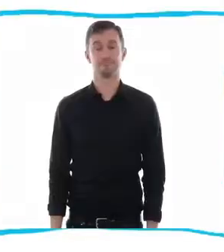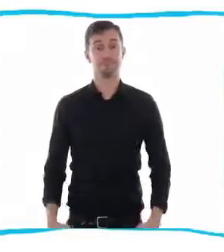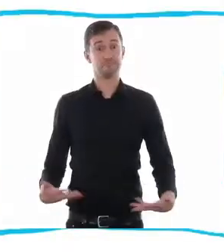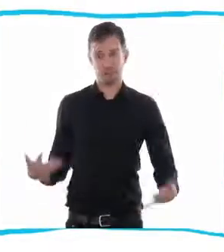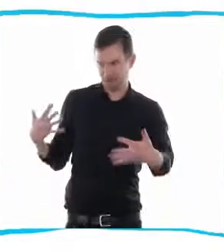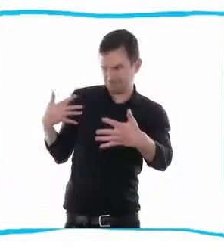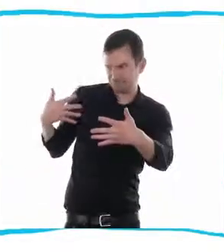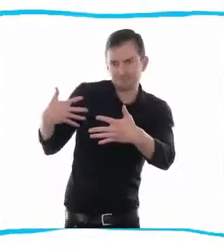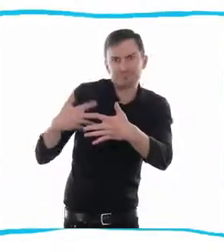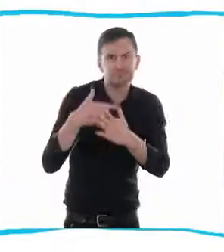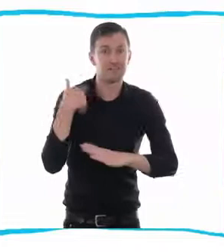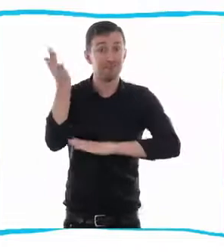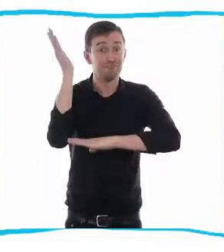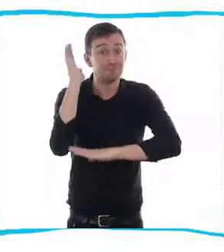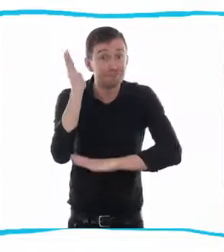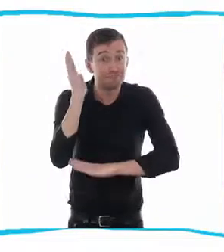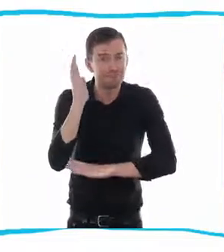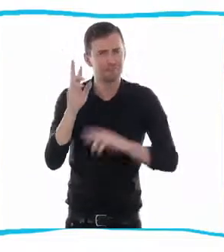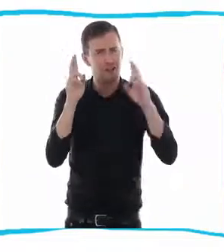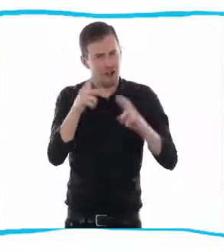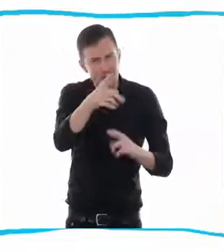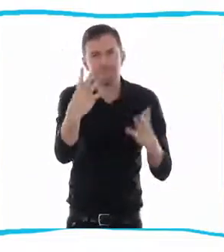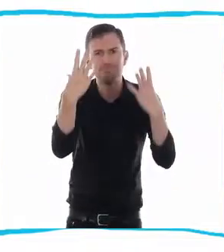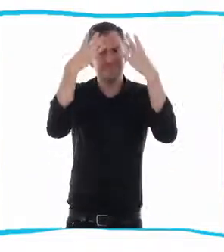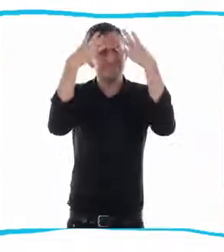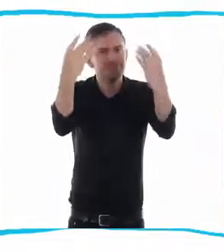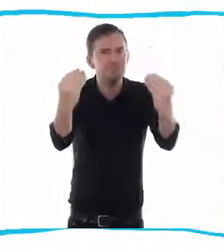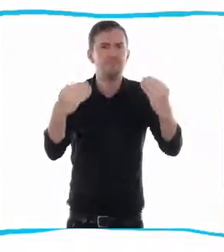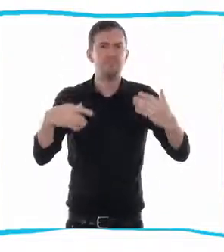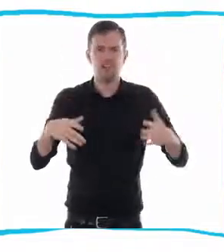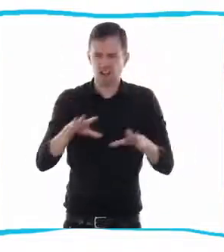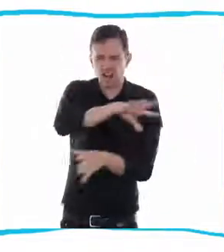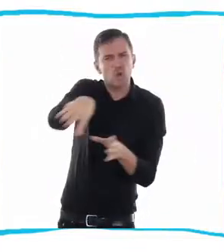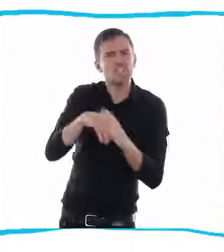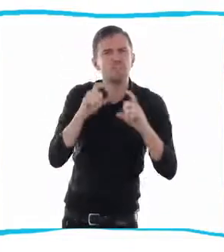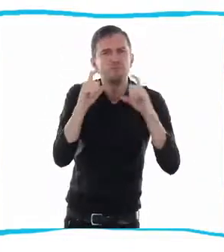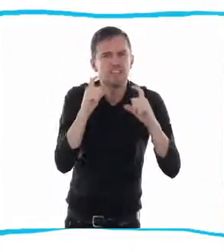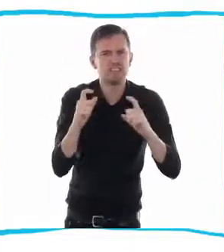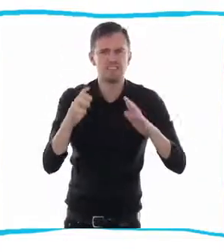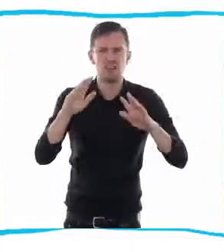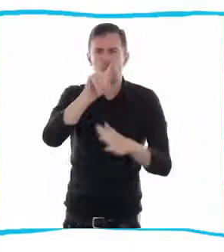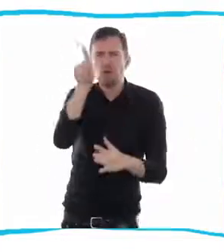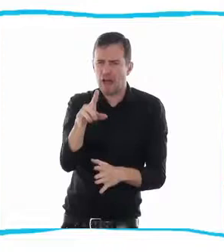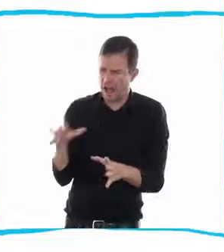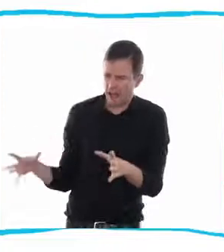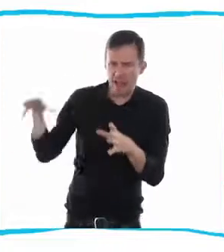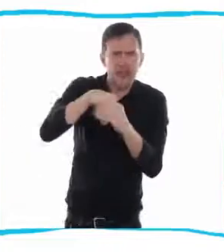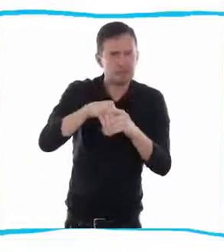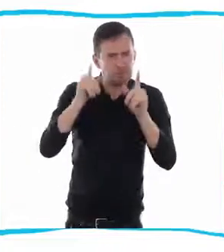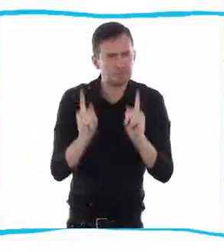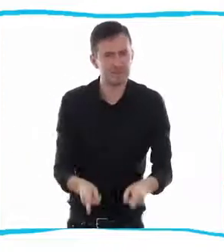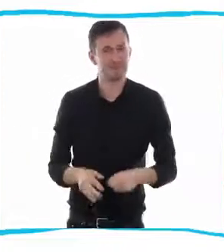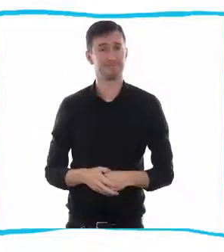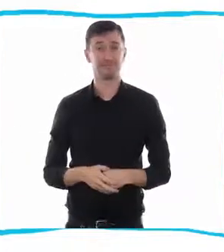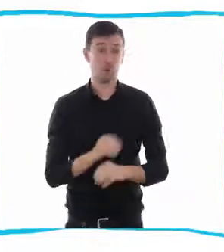Over the course of this module, I hope you've learned what inclusive communication is and why it's important. If it weren't for inclusive communication,